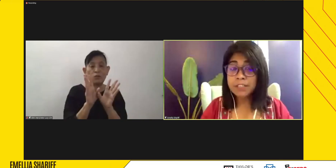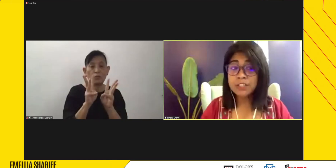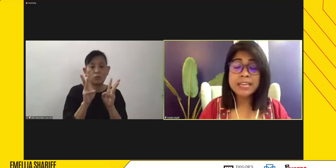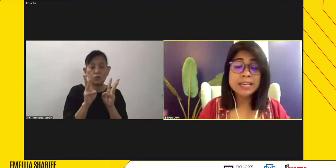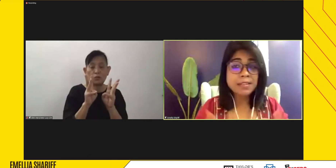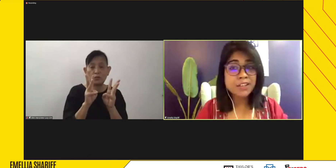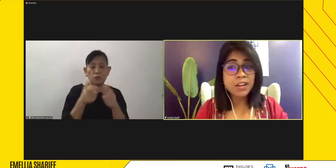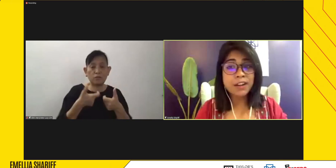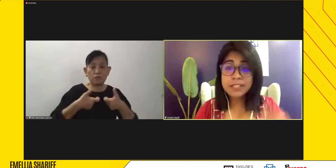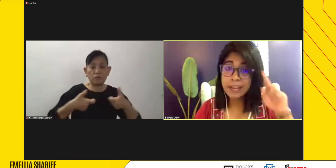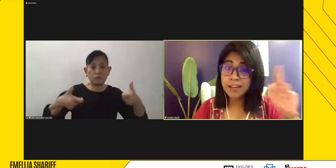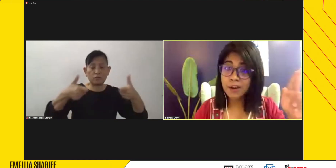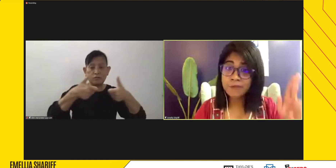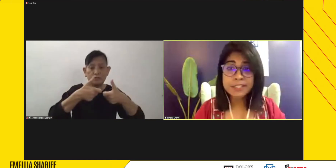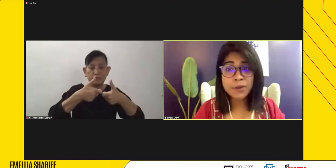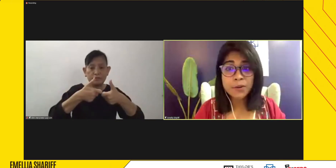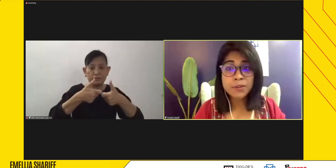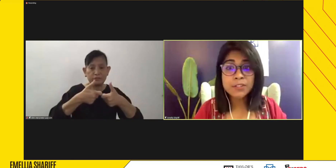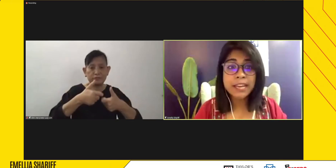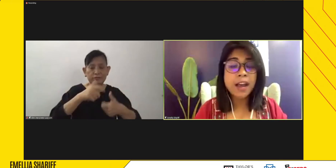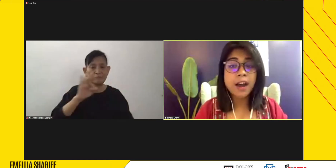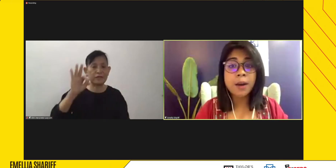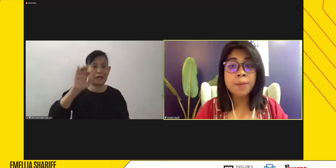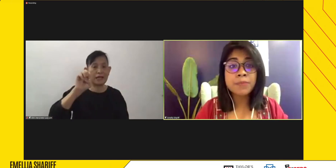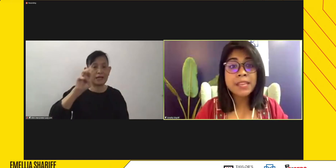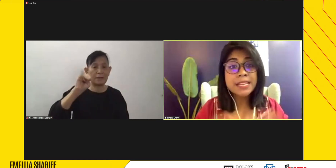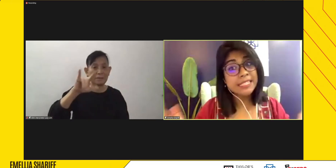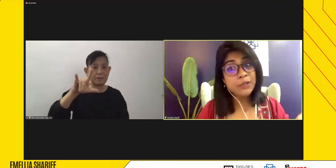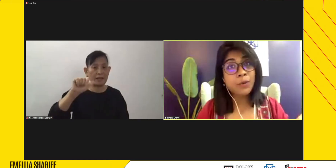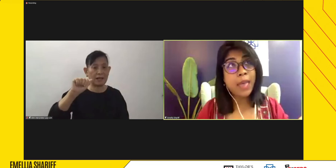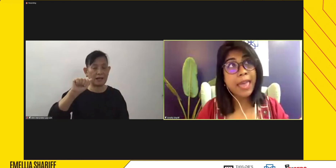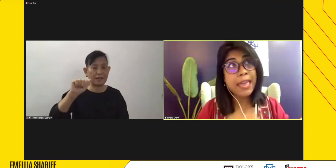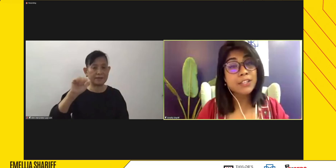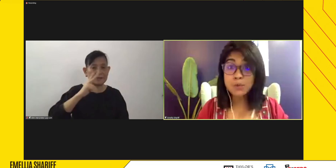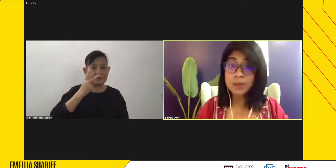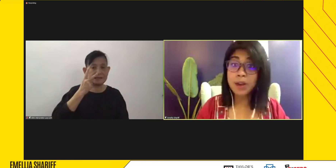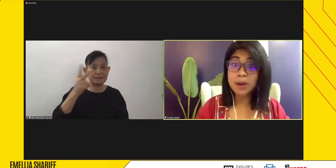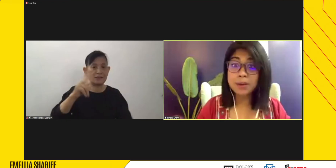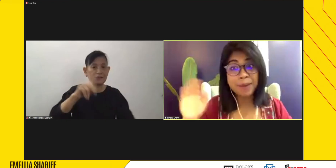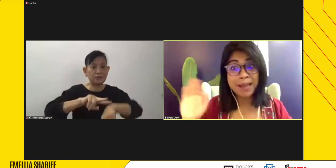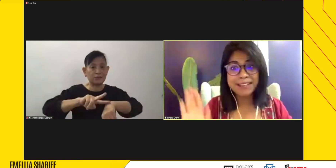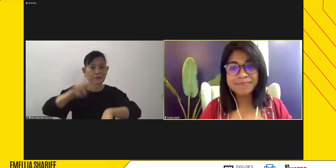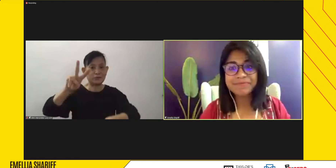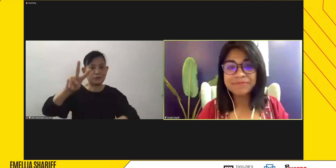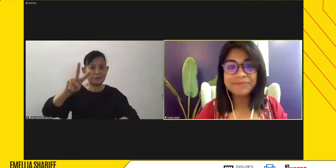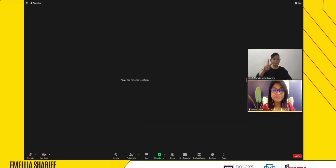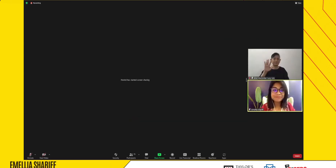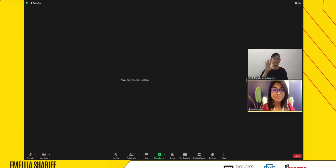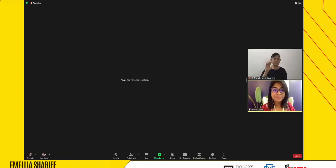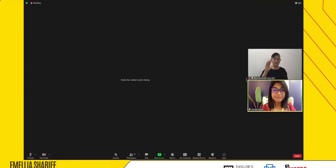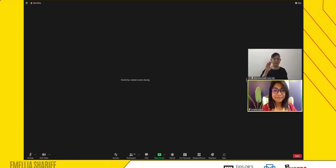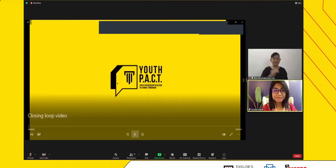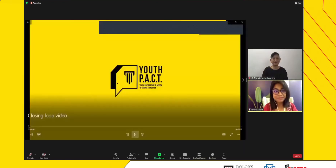all from me today. Amelia Sharif signing off as your host today. See you at 2 o'clock. Bye.